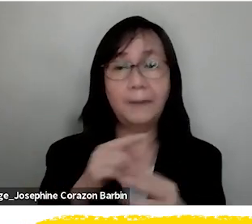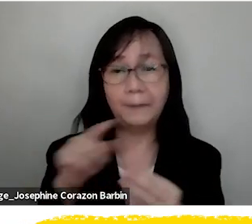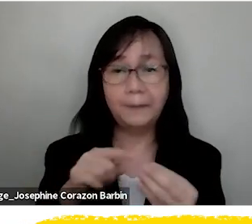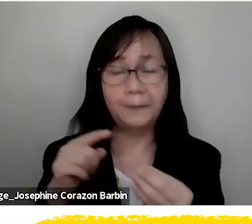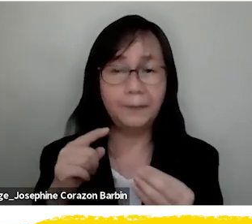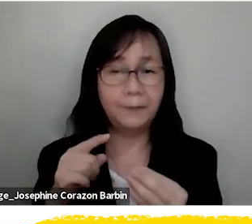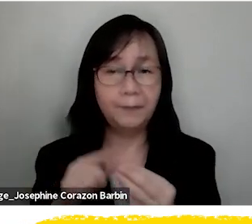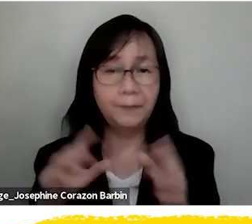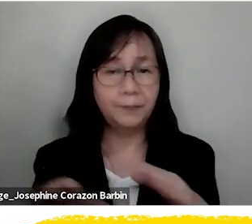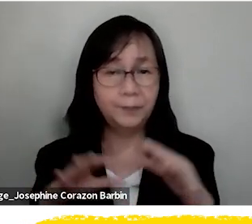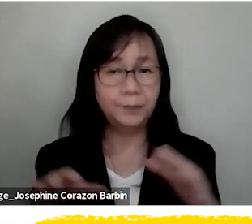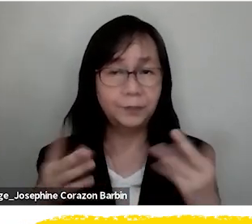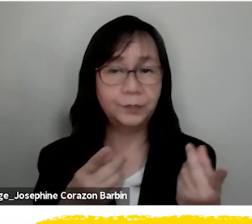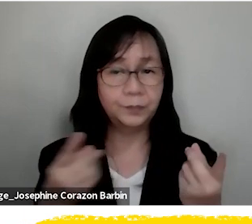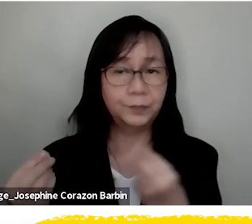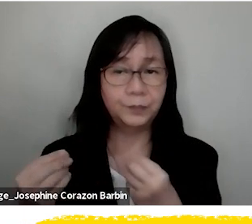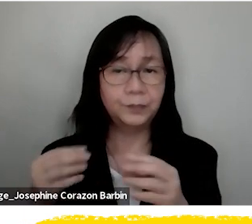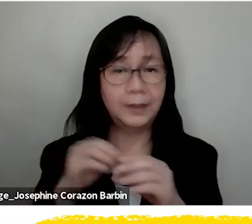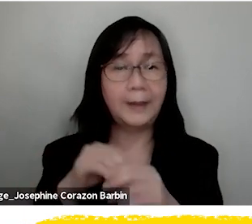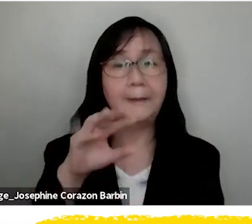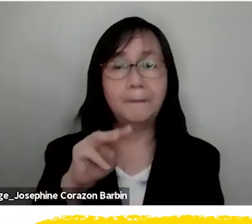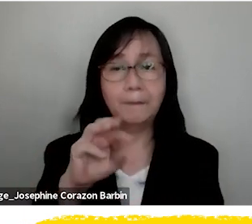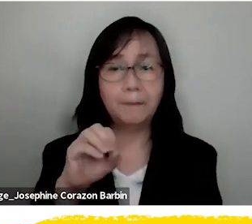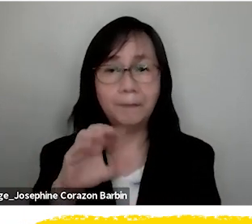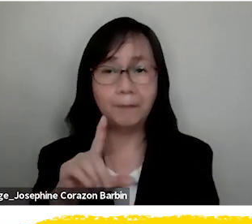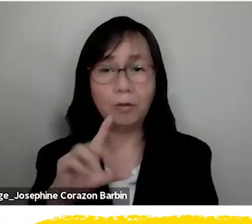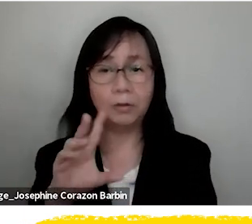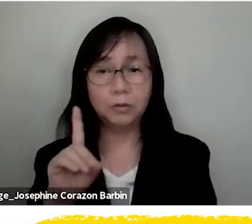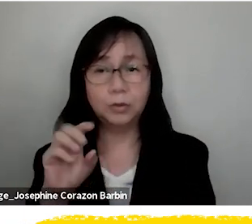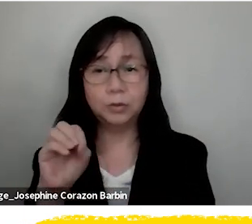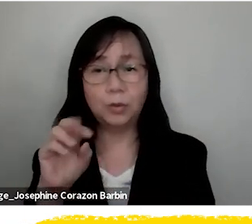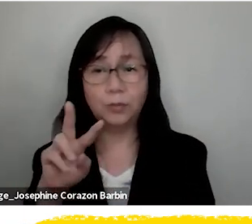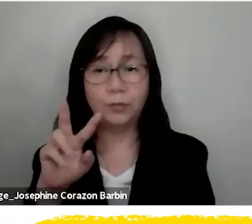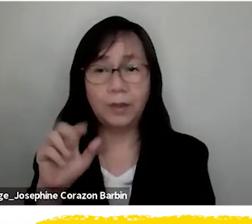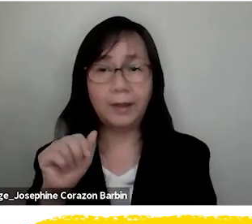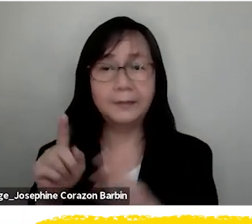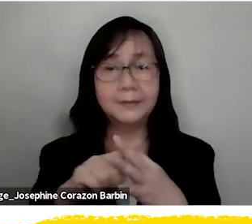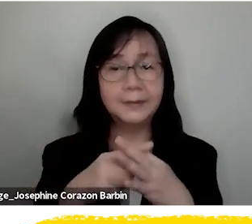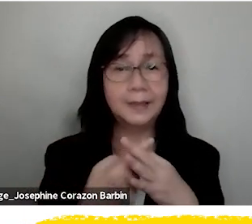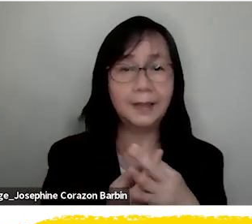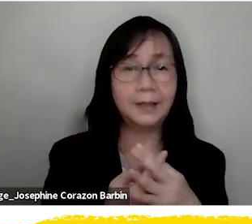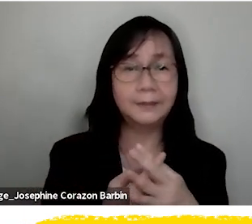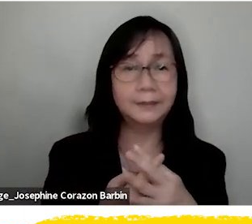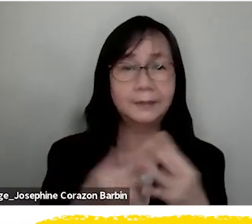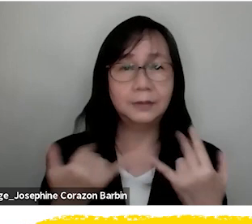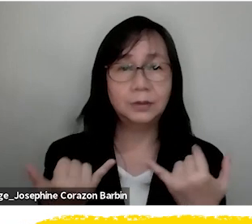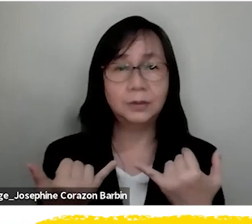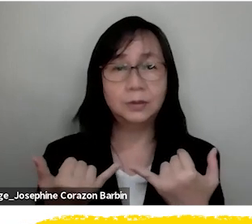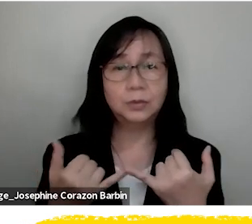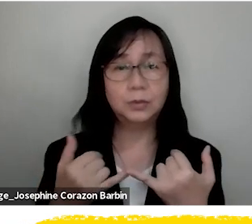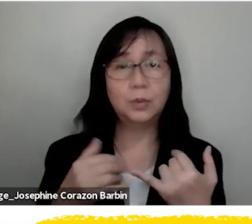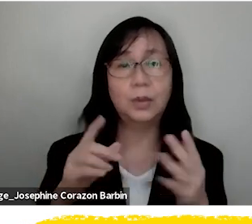work that we have done together in Moldova. But we have also started to roll out the guide more